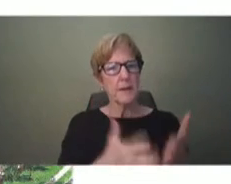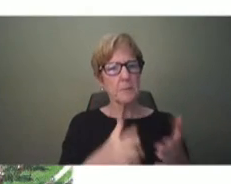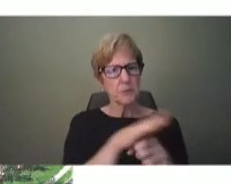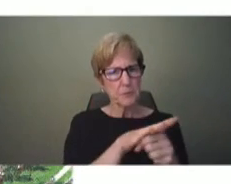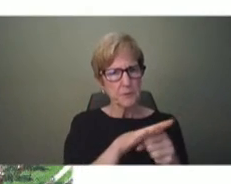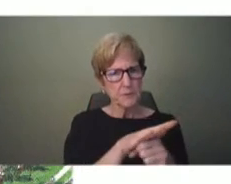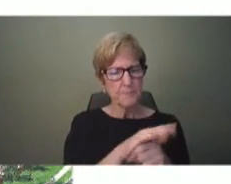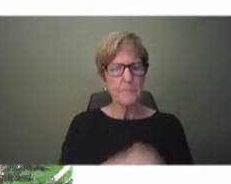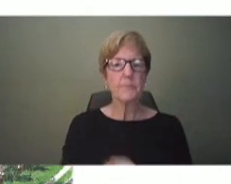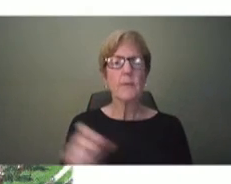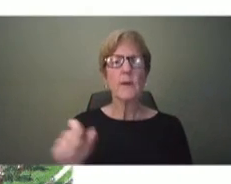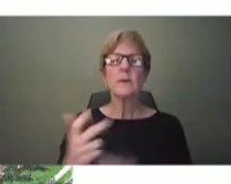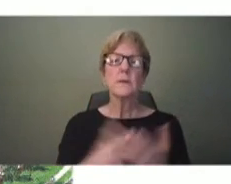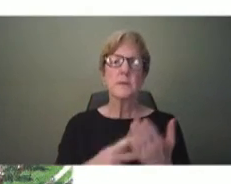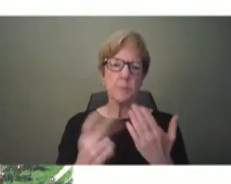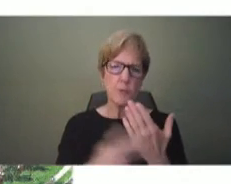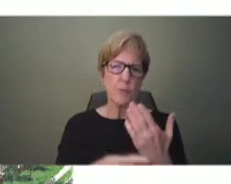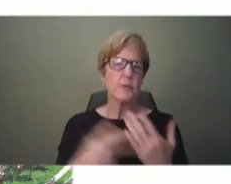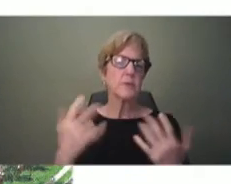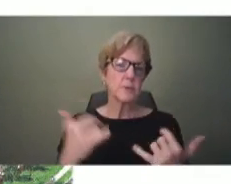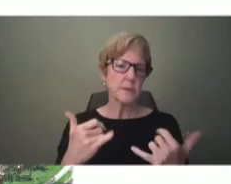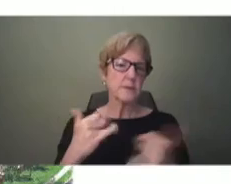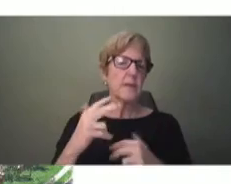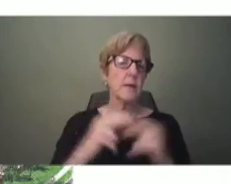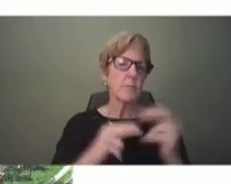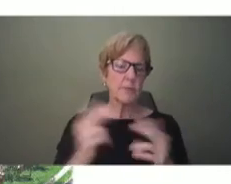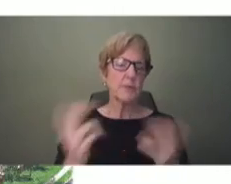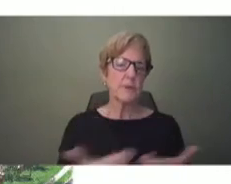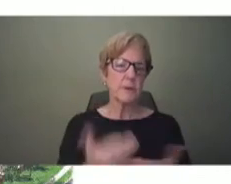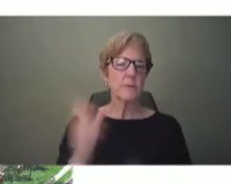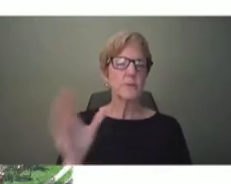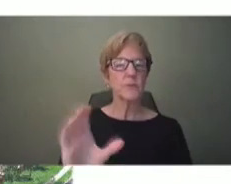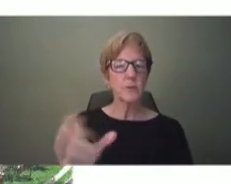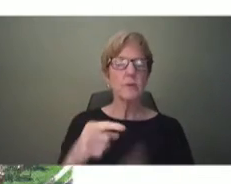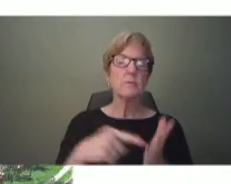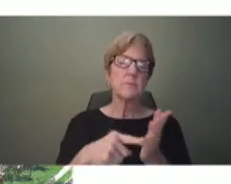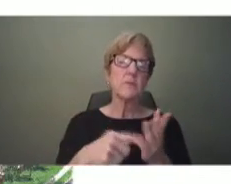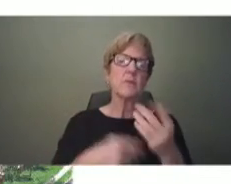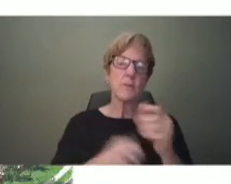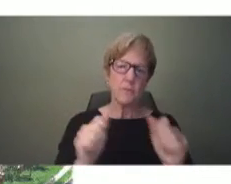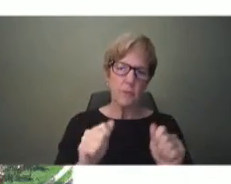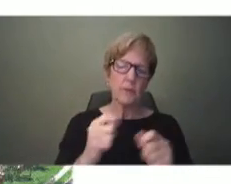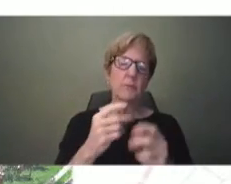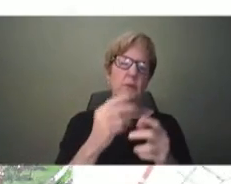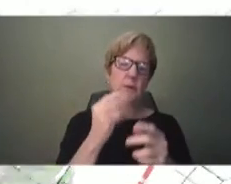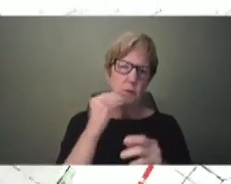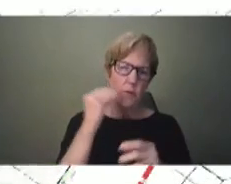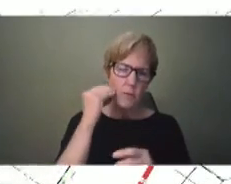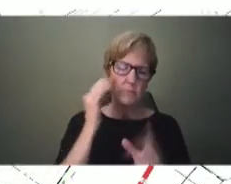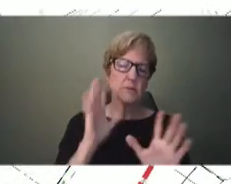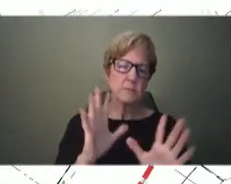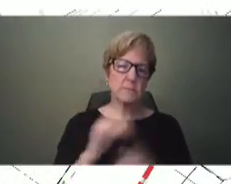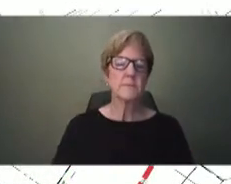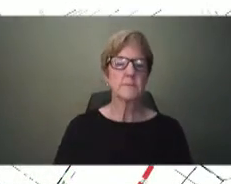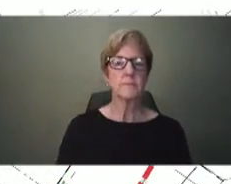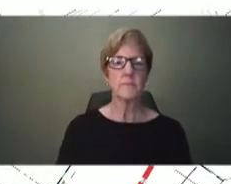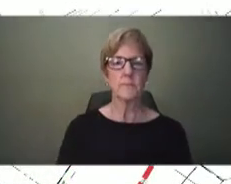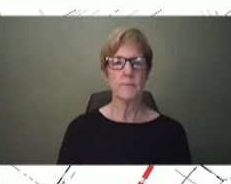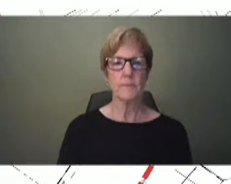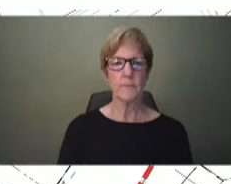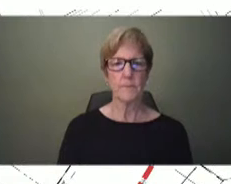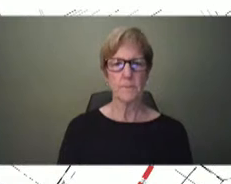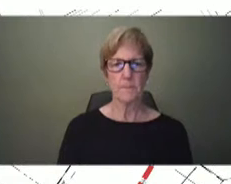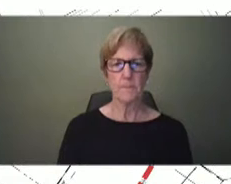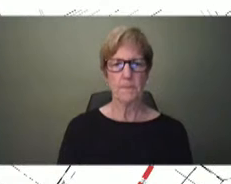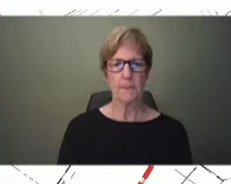projects that we're currently involved in in the charlot area affordable housing and um and such uh